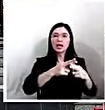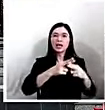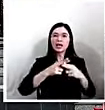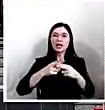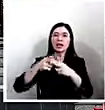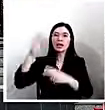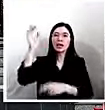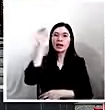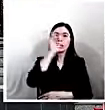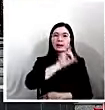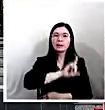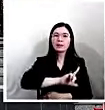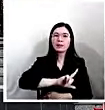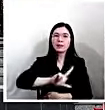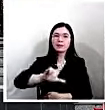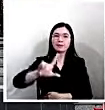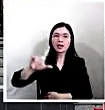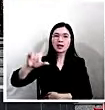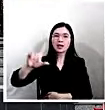name.